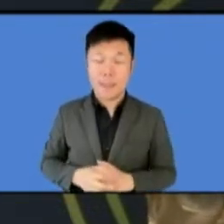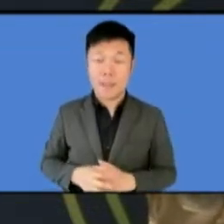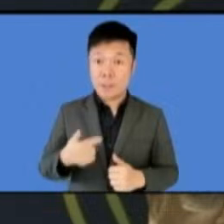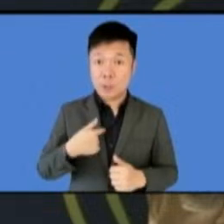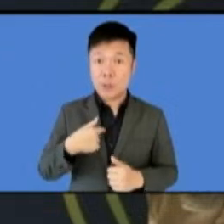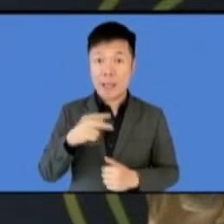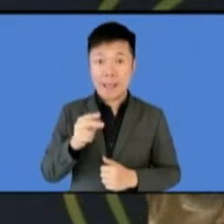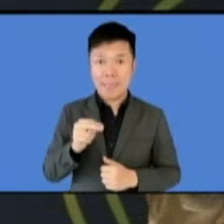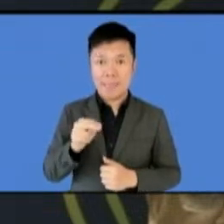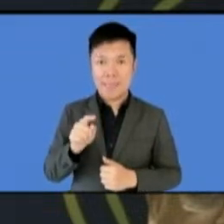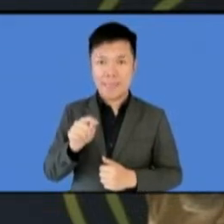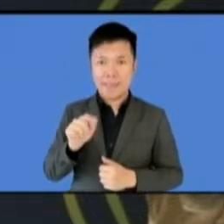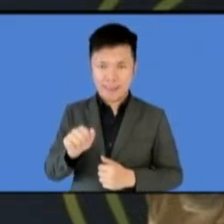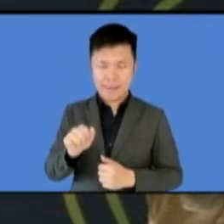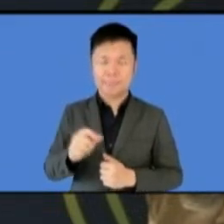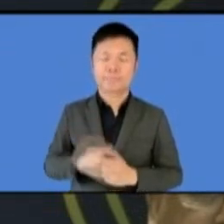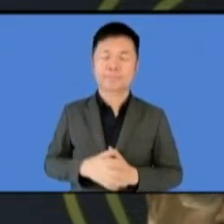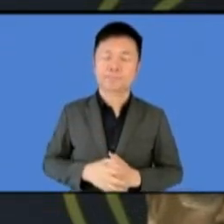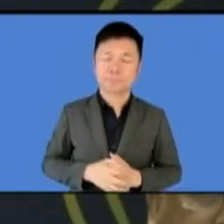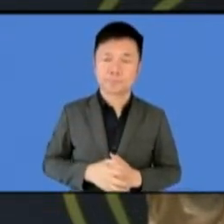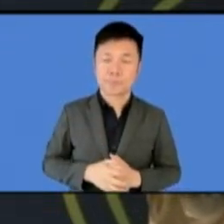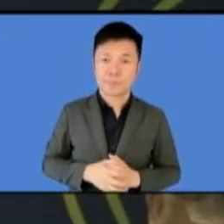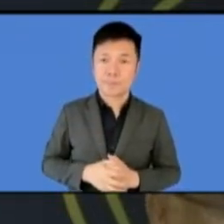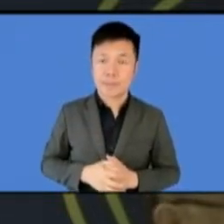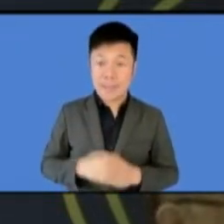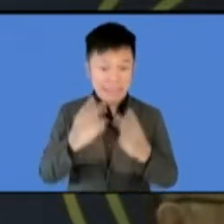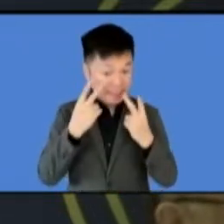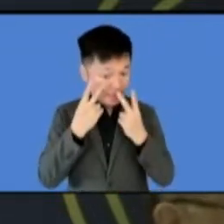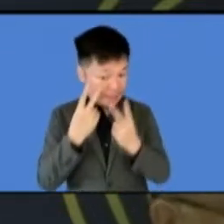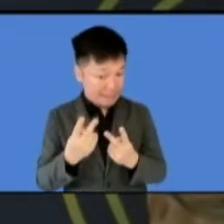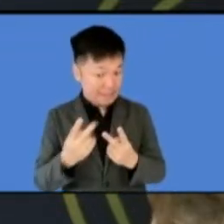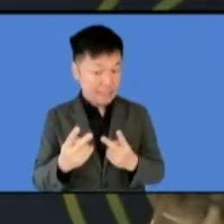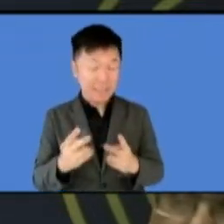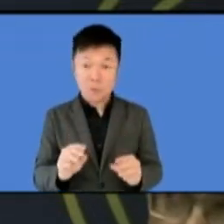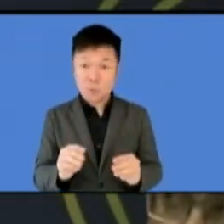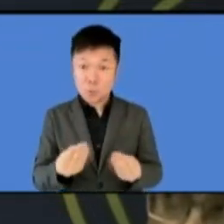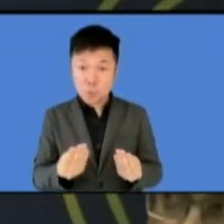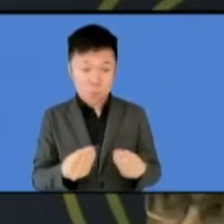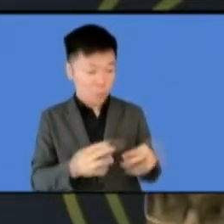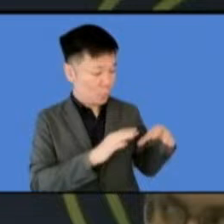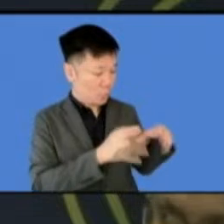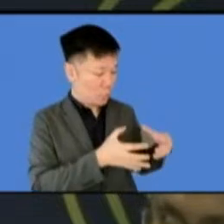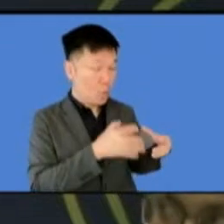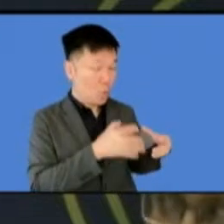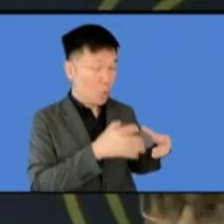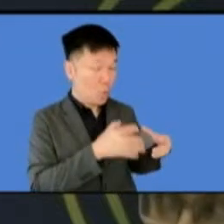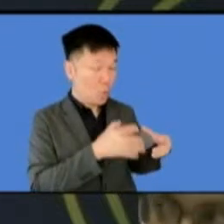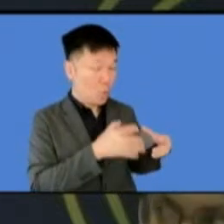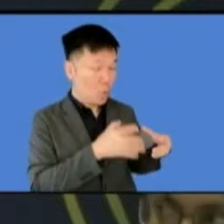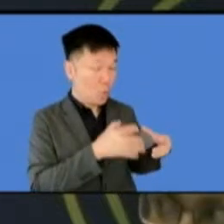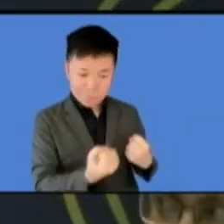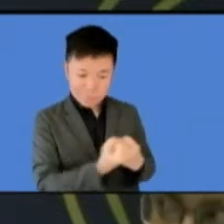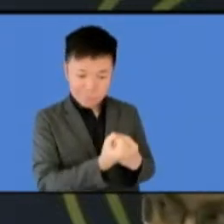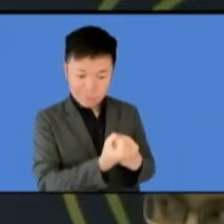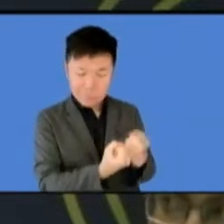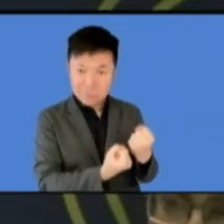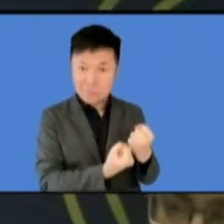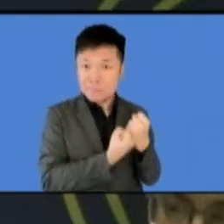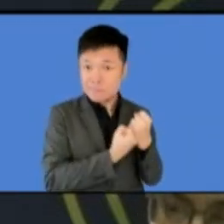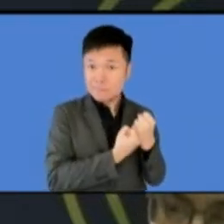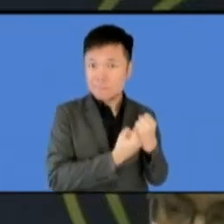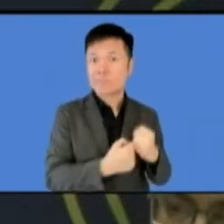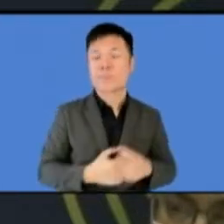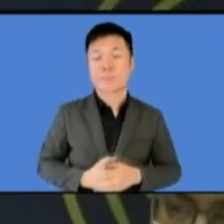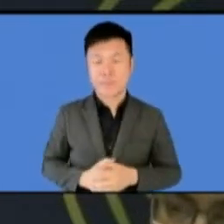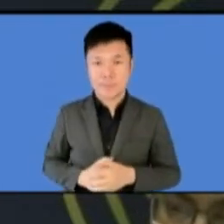shows how different generations and different age groups support one another, especially in the family. And